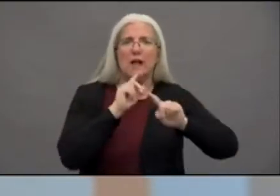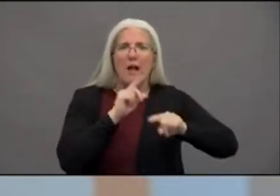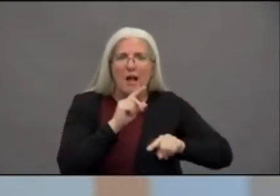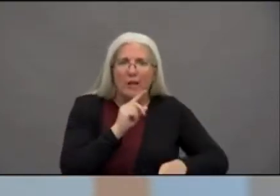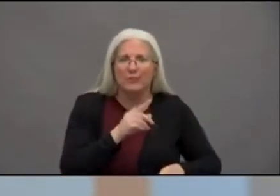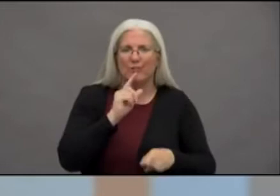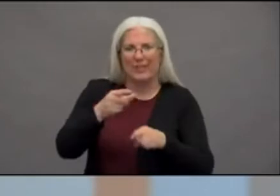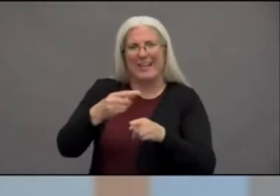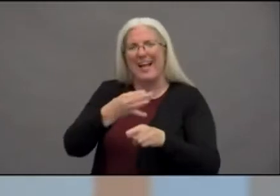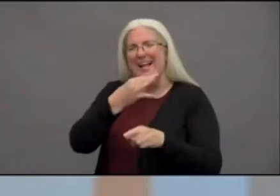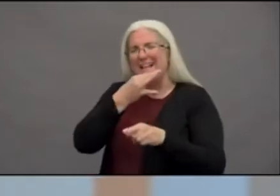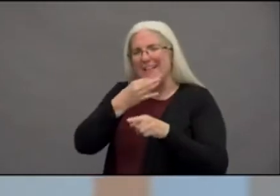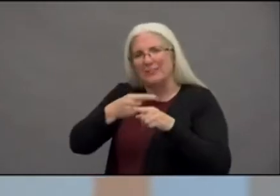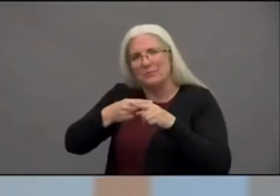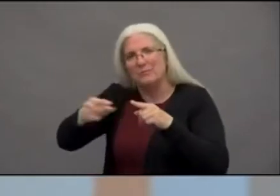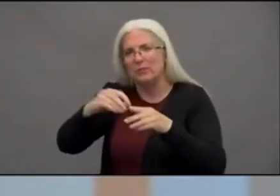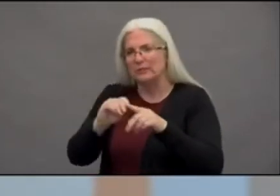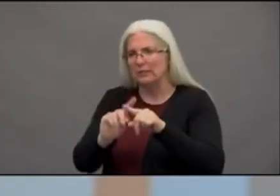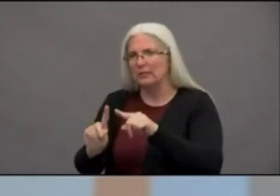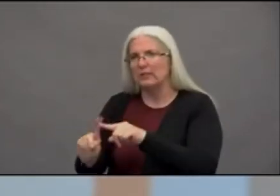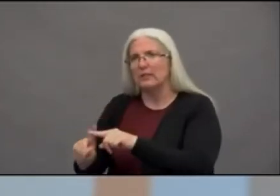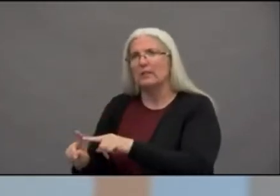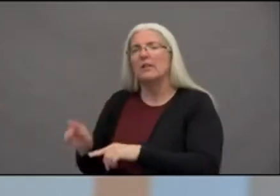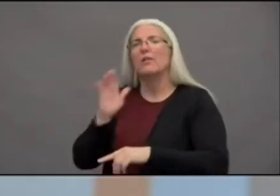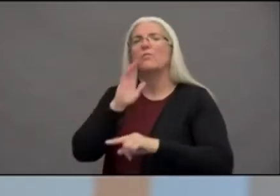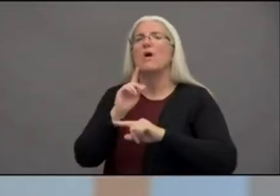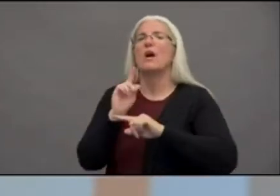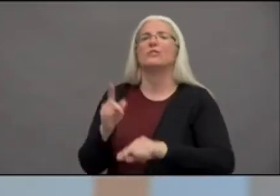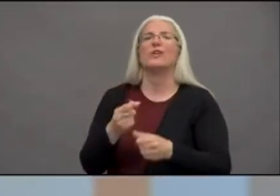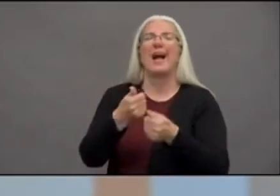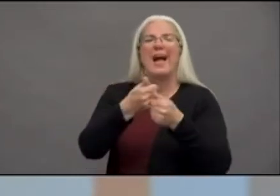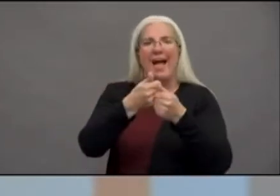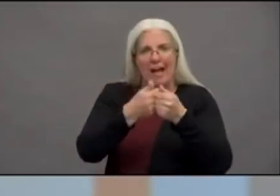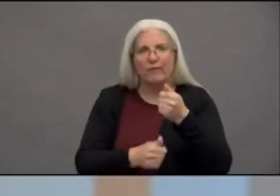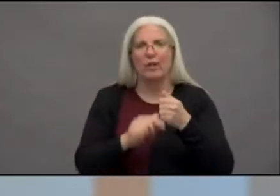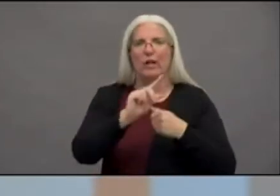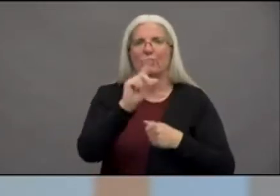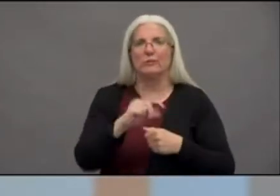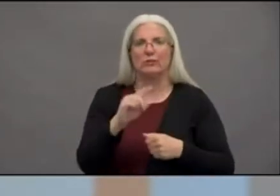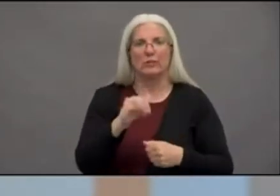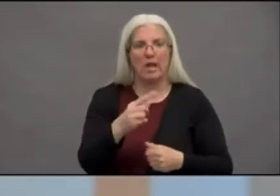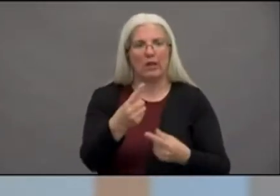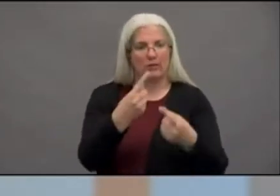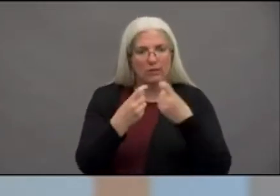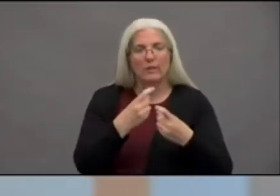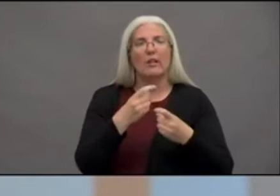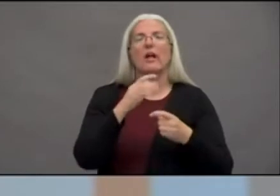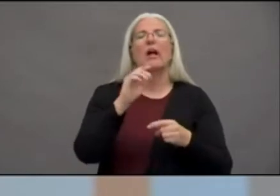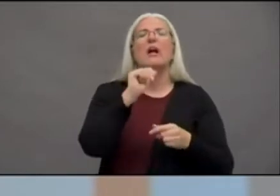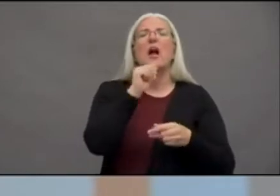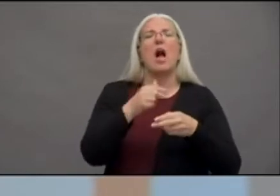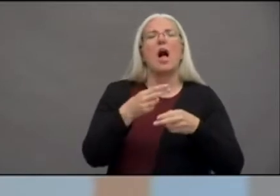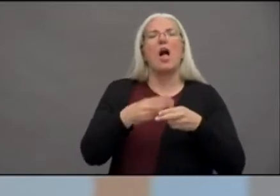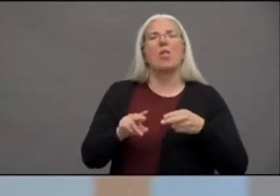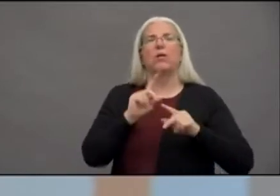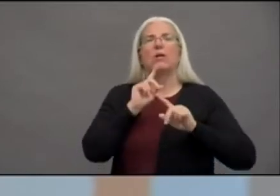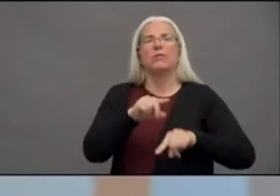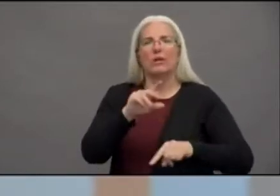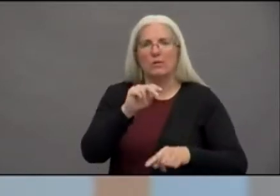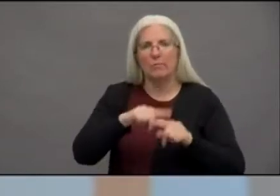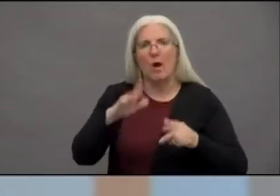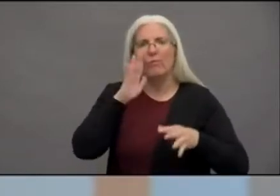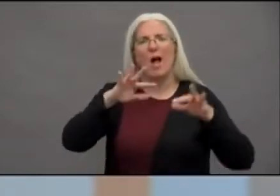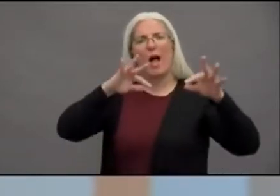what they do is that they go over every single question. They're very thoughtful about their answers. For questions that we don't have a readily available answer to, what they do is that they